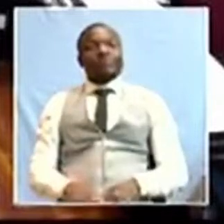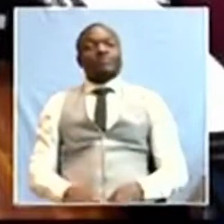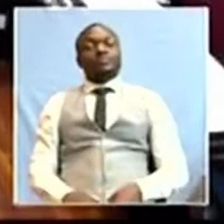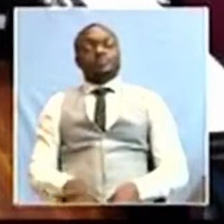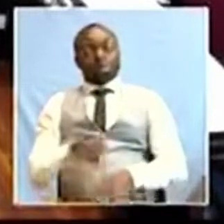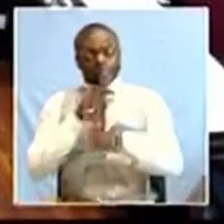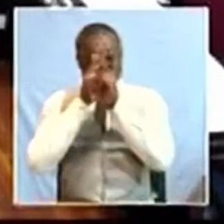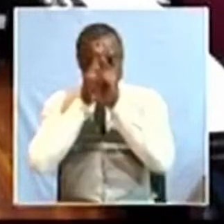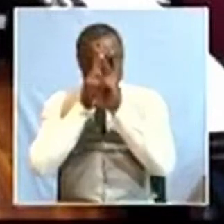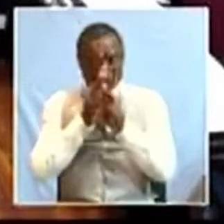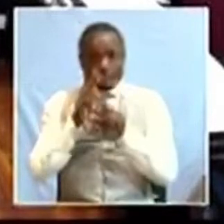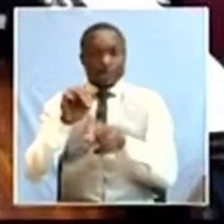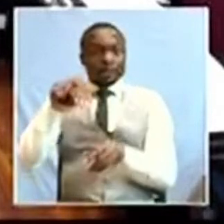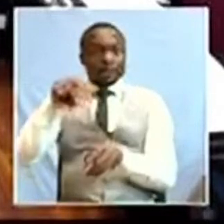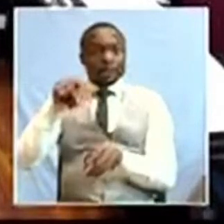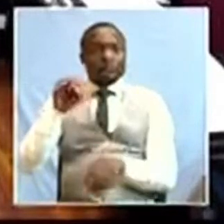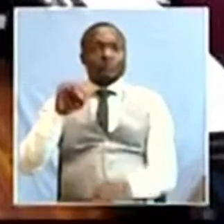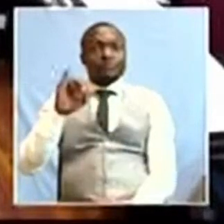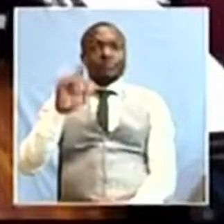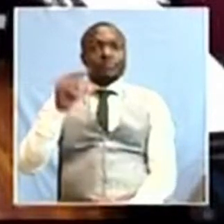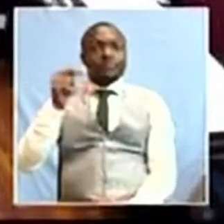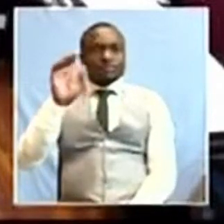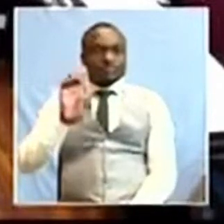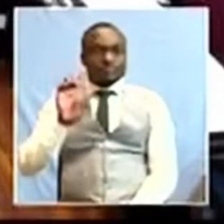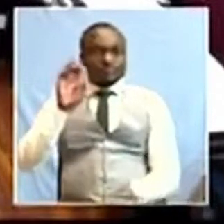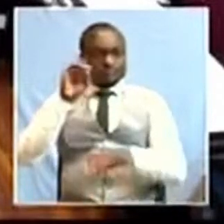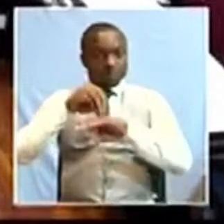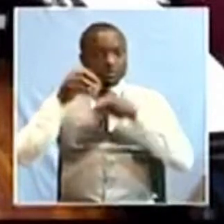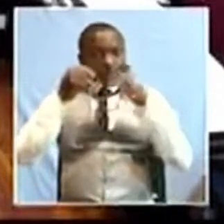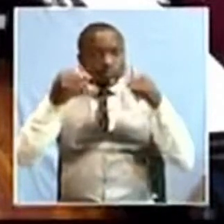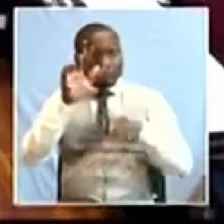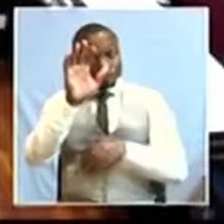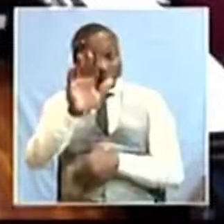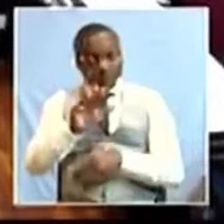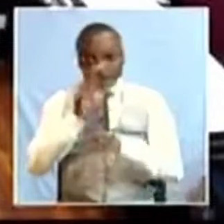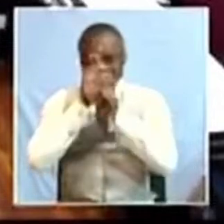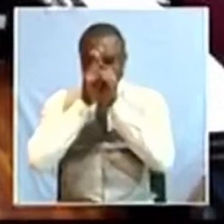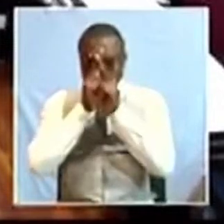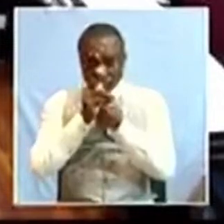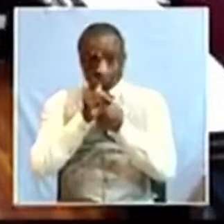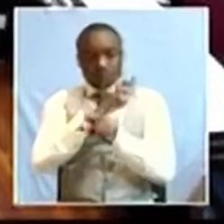the Honorable MP for Metete following us online. Are you there, Honorable